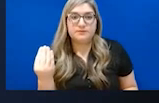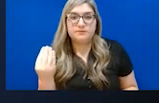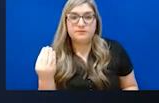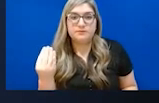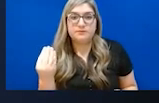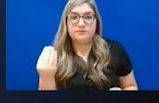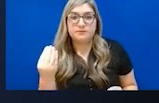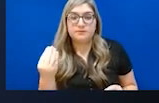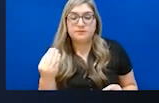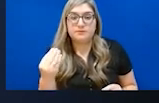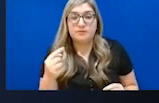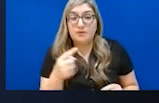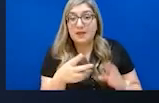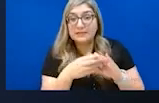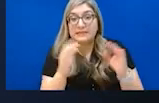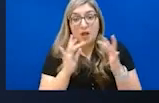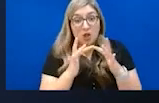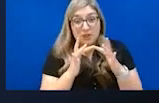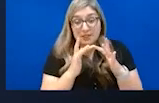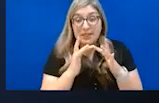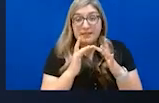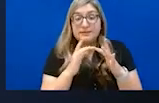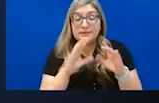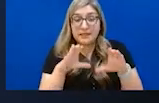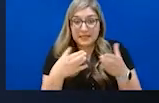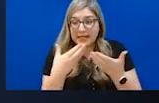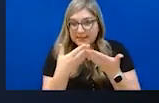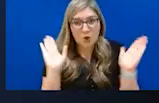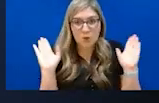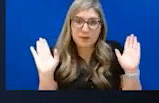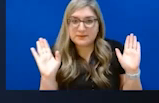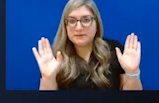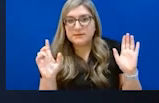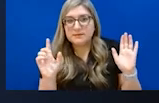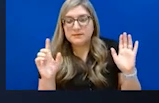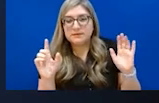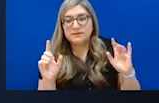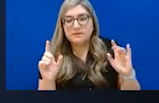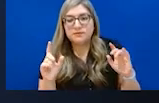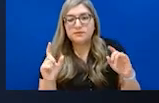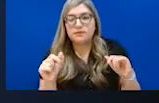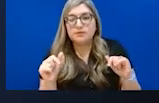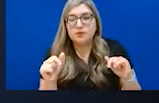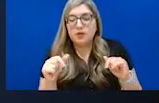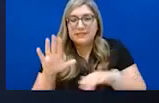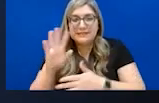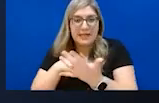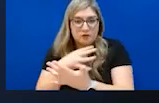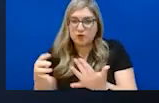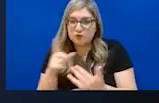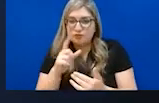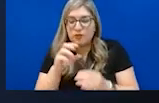It says that the online format is asynchronous. And you can choose to add that class, that blue